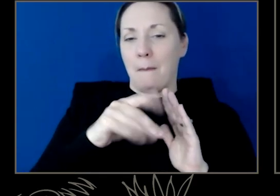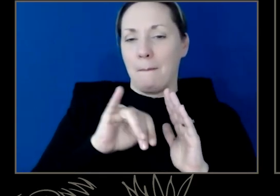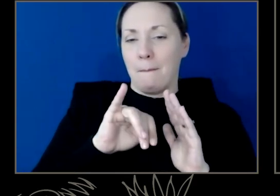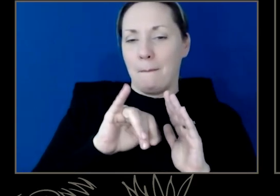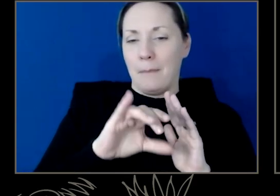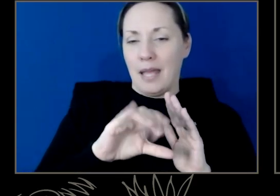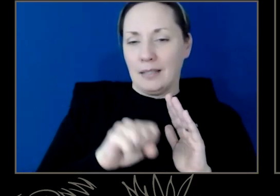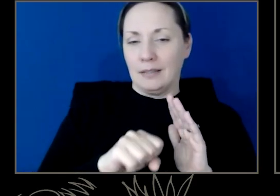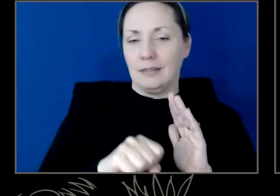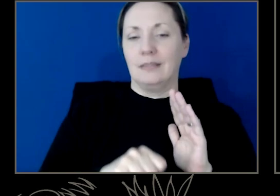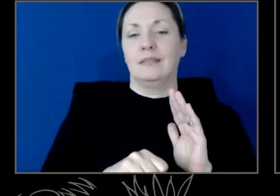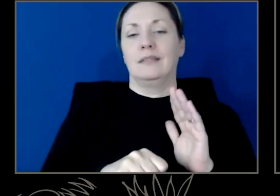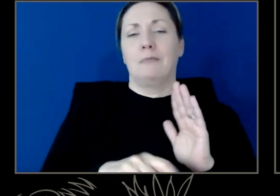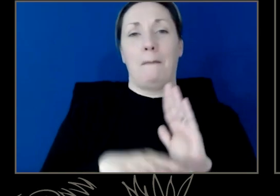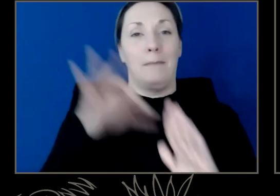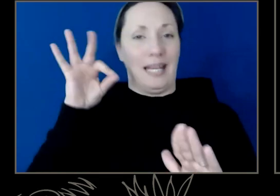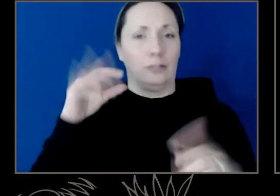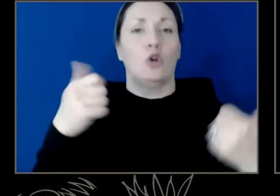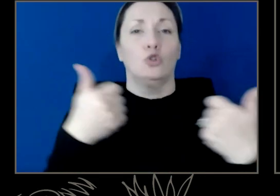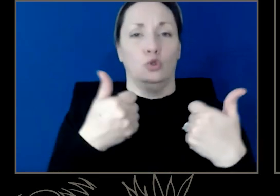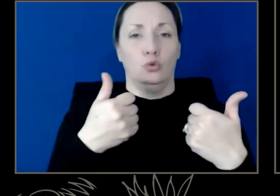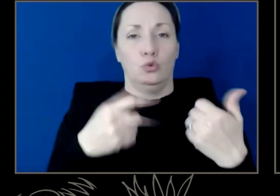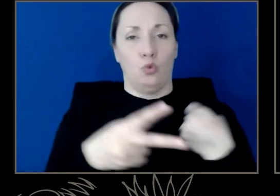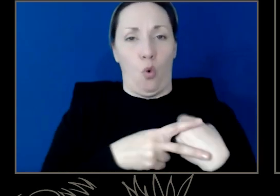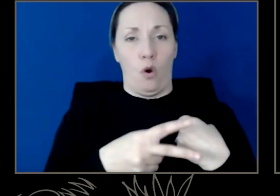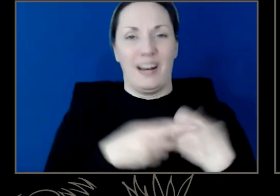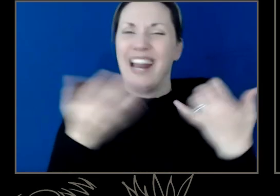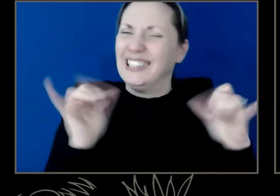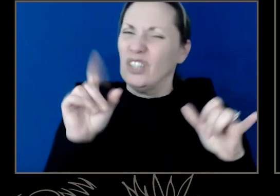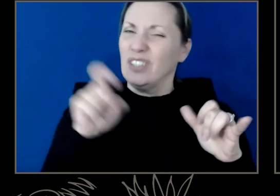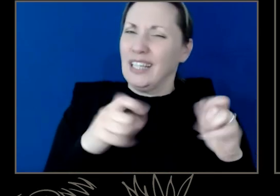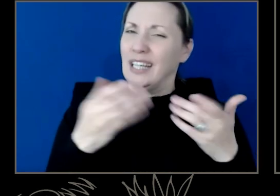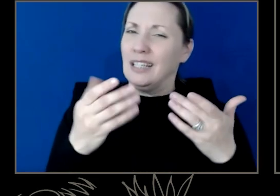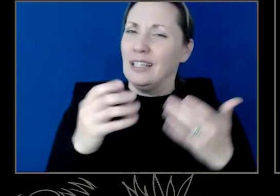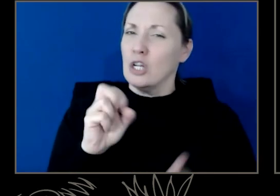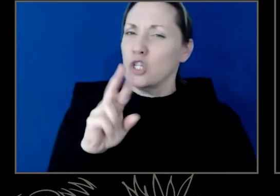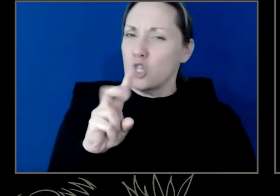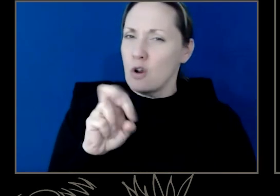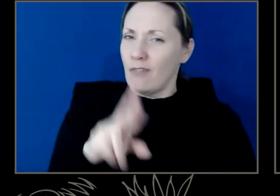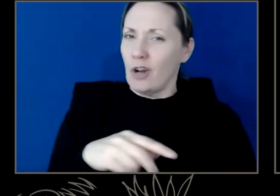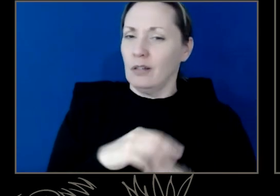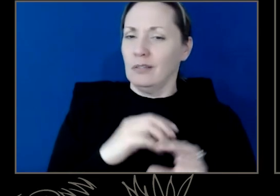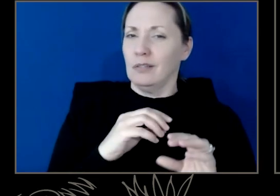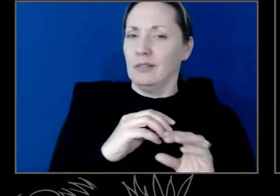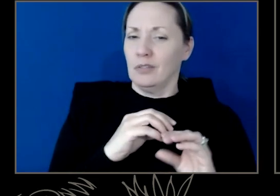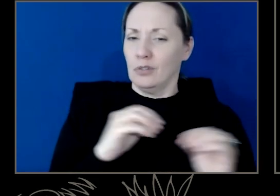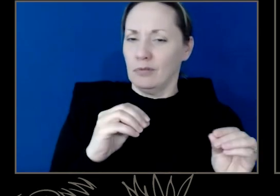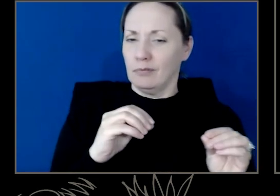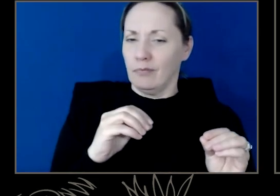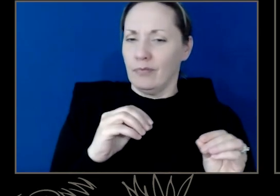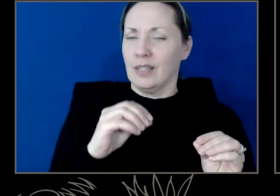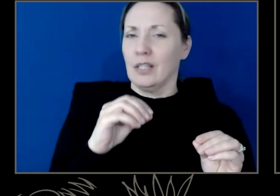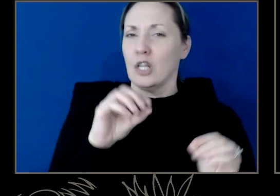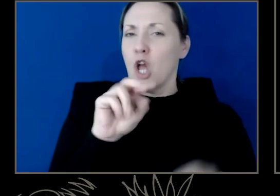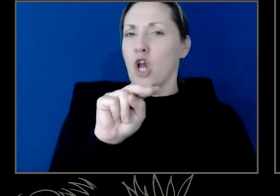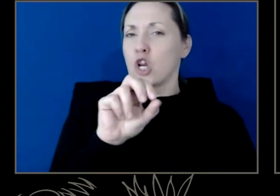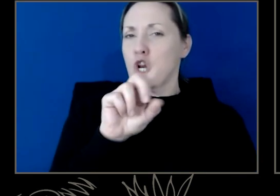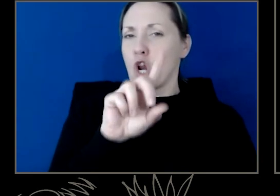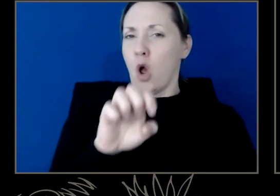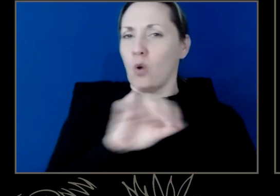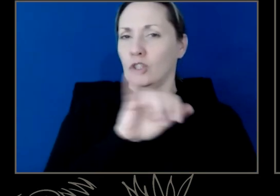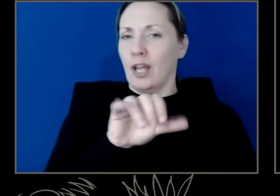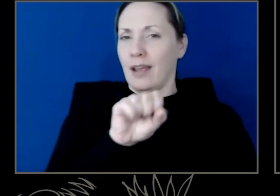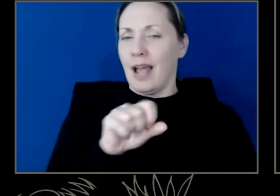had to, and then I still need a server, right? I still need a Node.js server where I'm actually validating the inserts